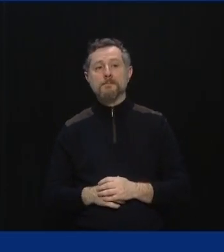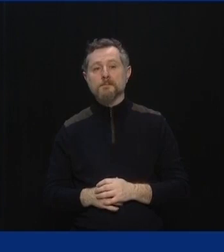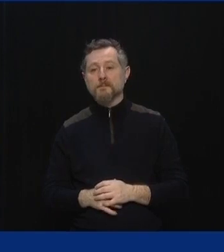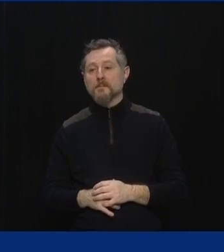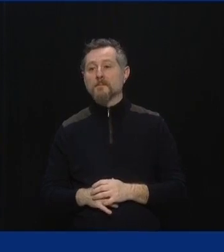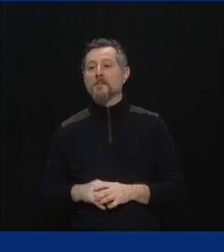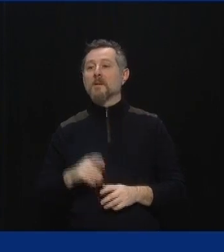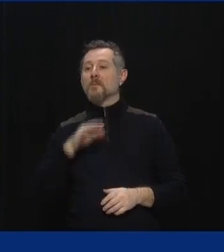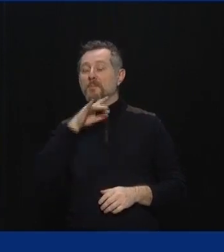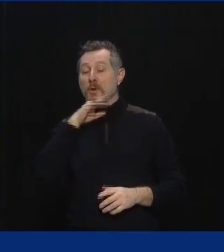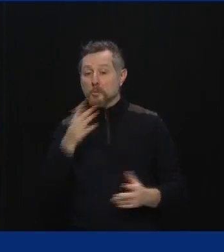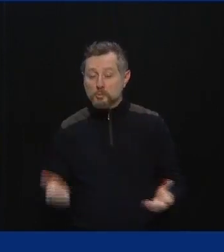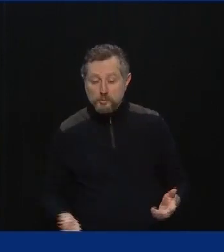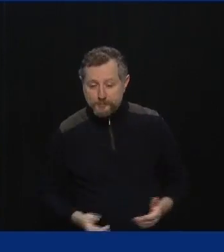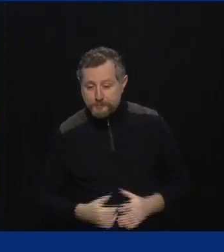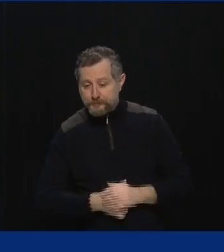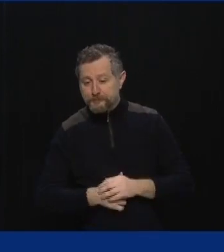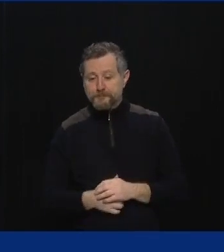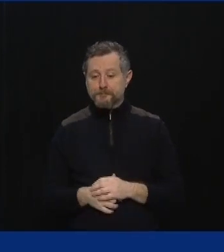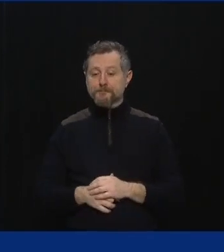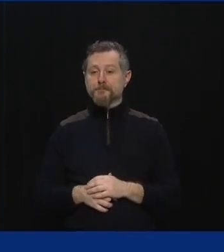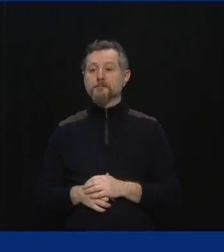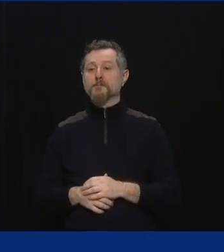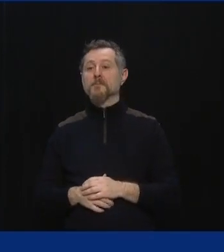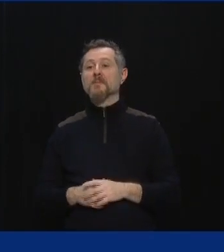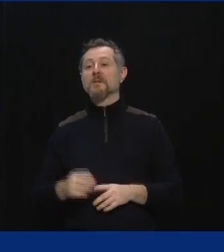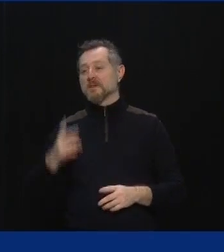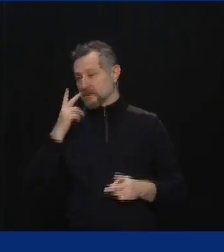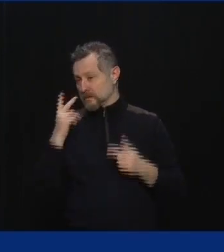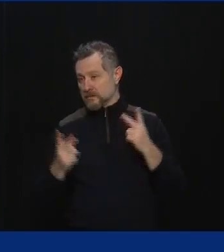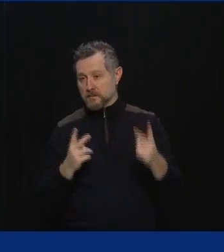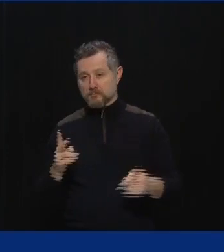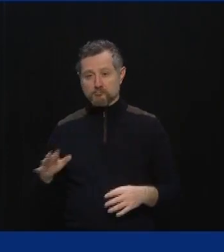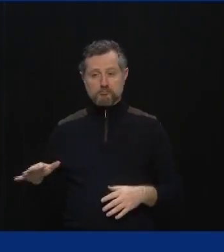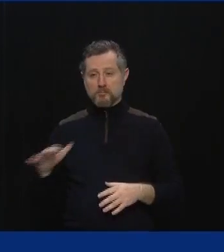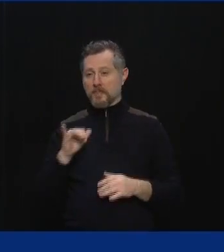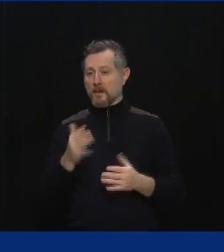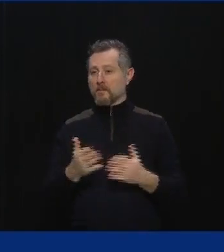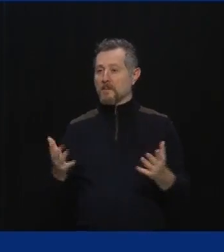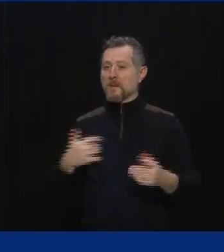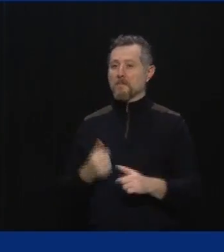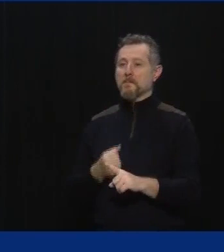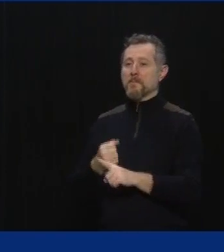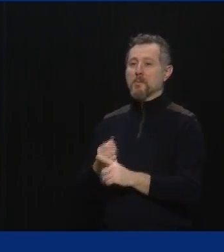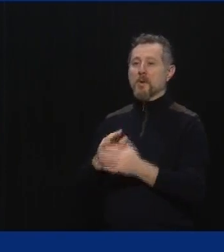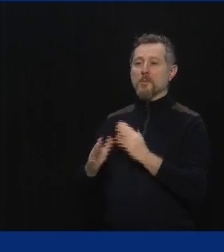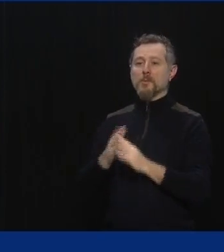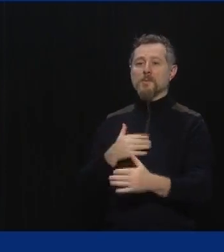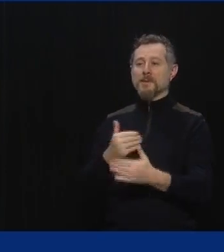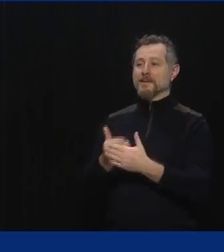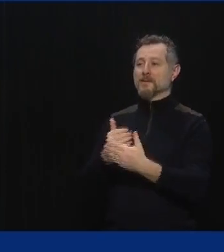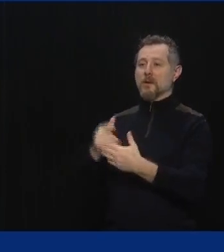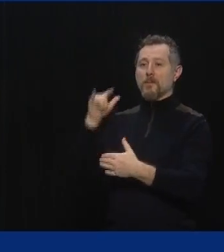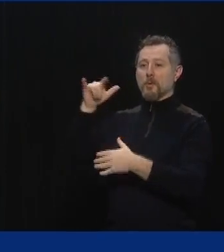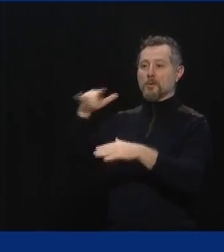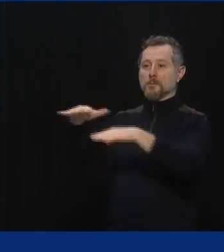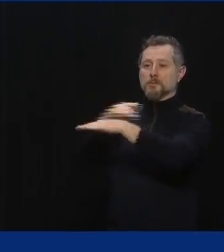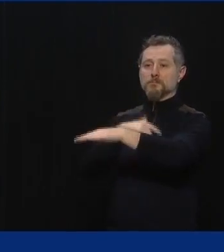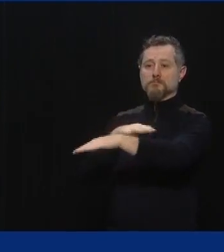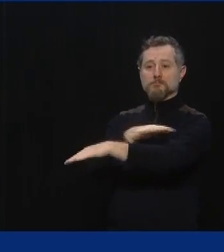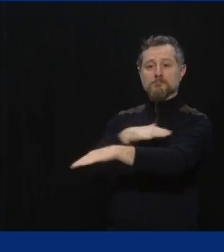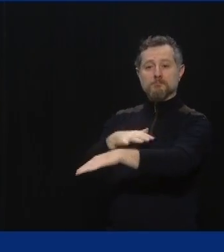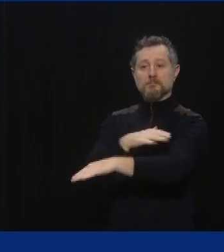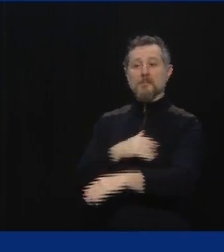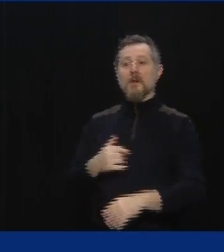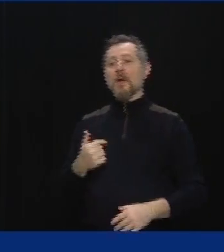Pollution. You think of all of these things that impact the communities around the airport. And for many years, for decades, I don't wanna